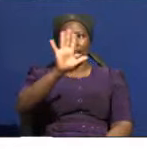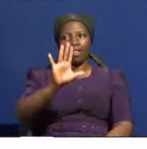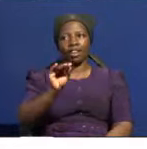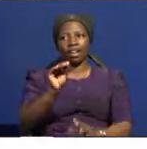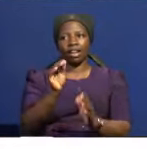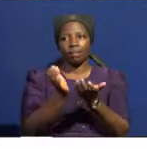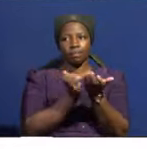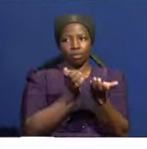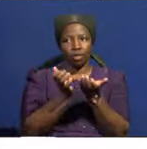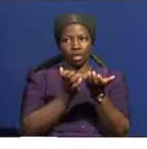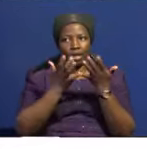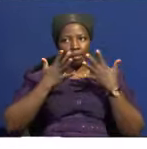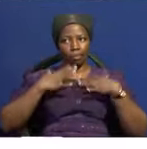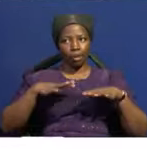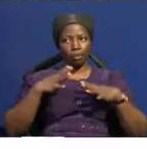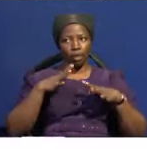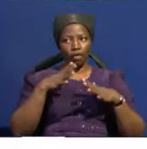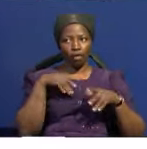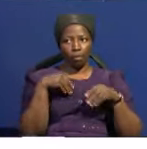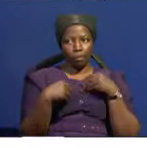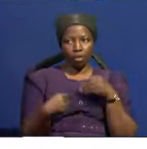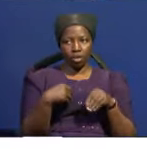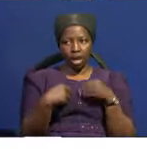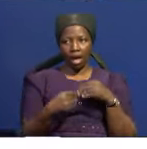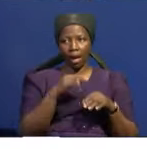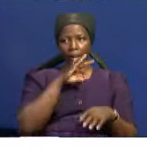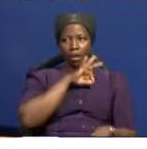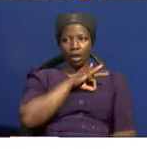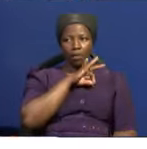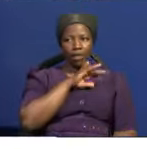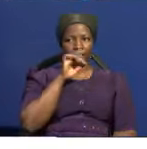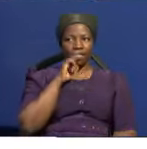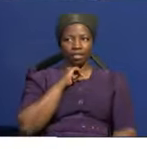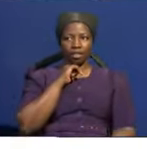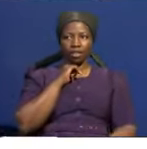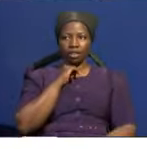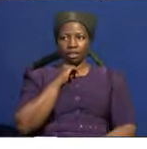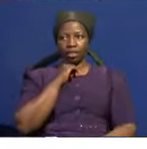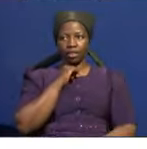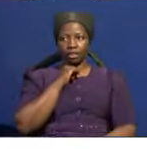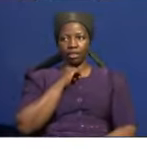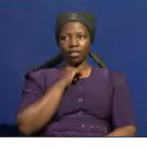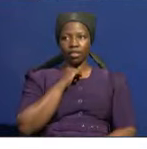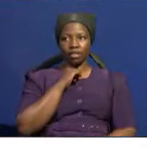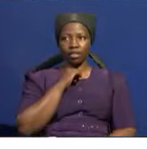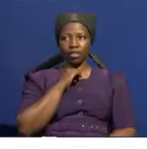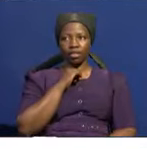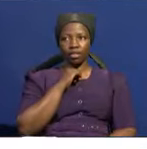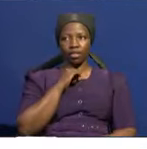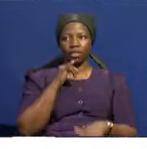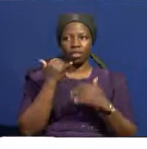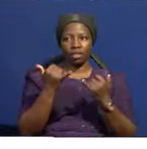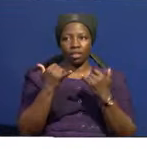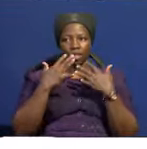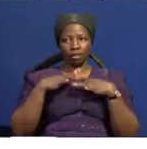of Busia benefit from that. Very important, the government is agreement, the young population. We know